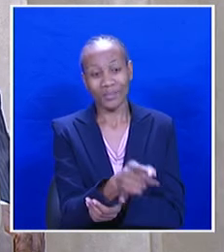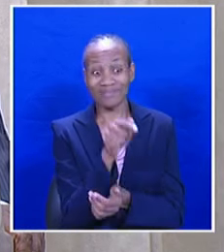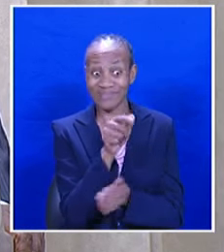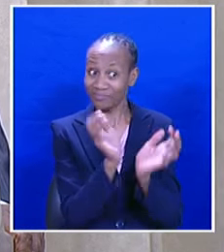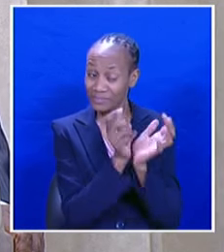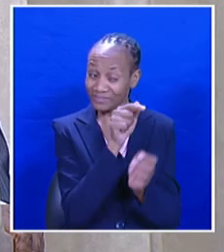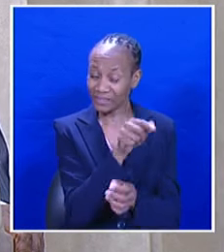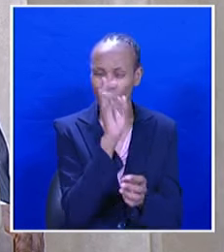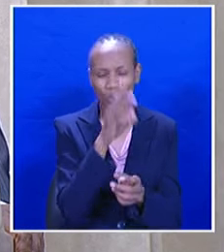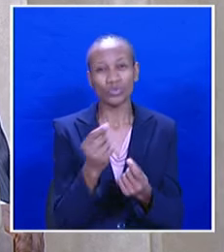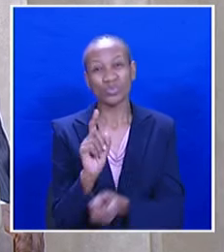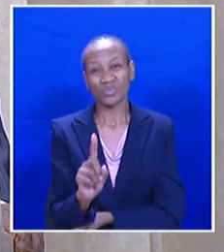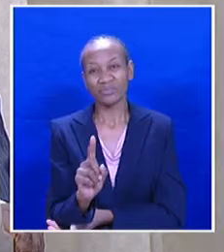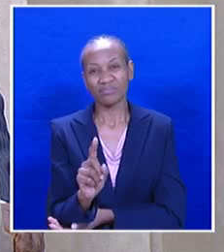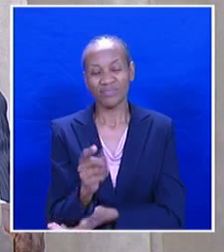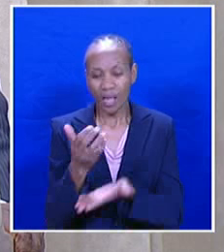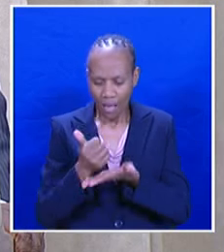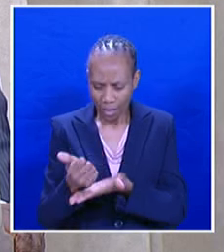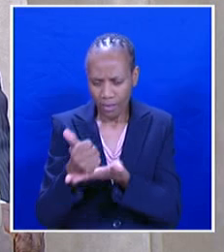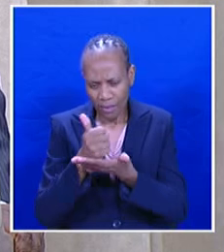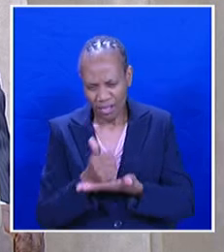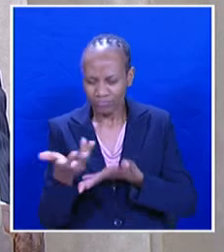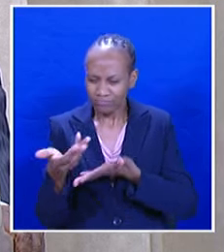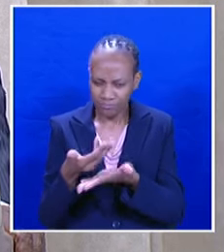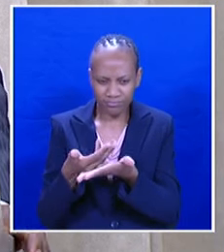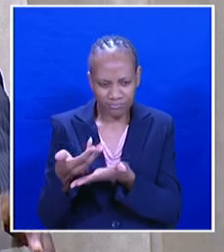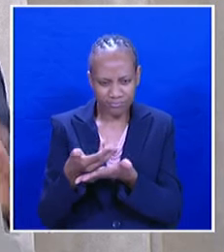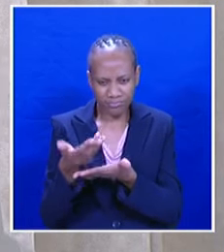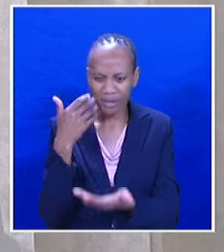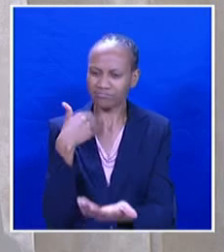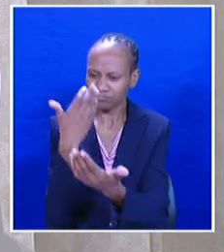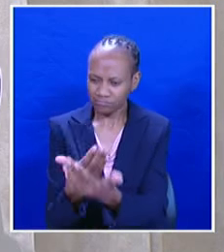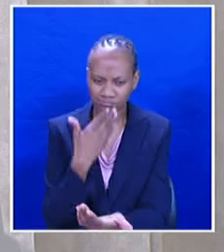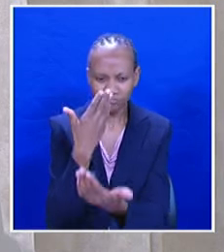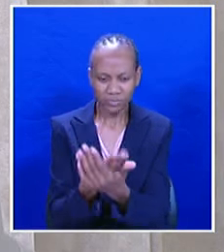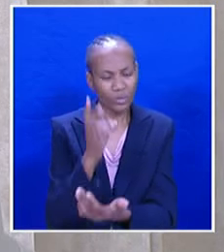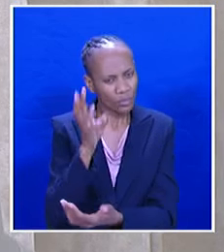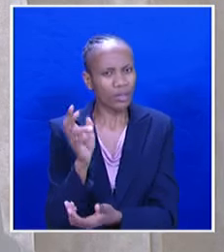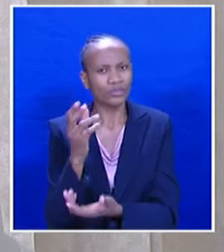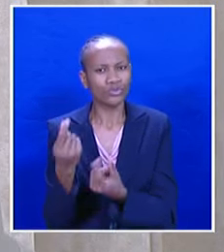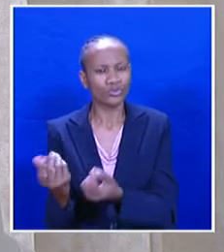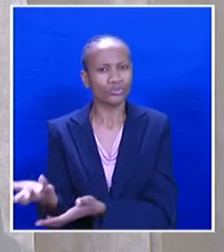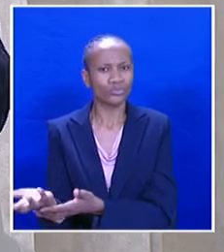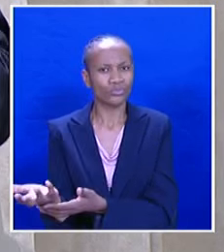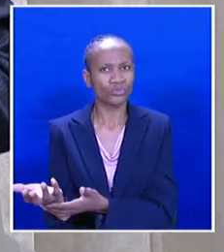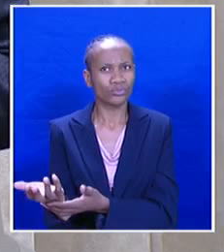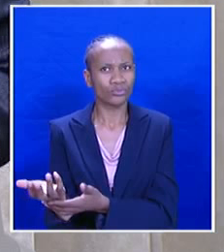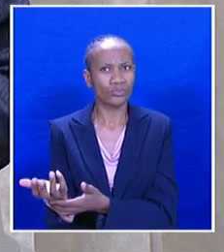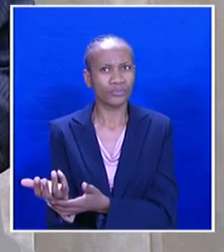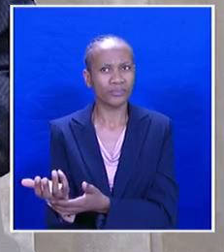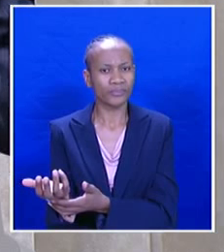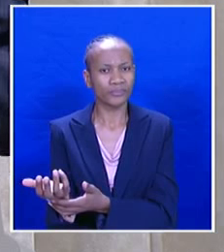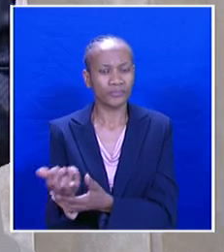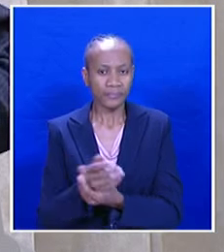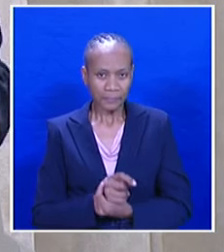discuss, come up with a number of suggestions, issues that face us all collectively as South Africans with